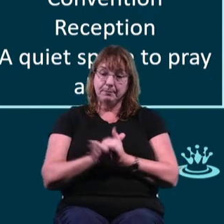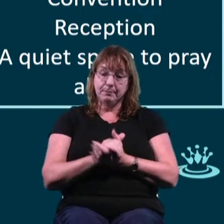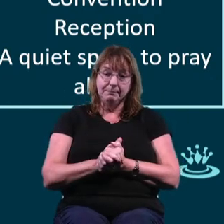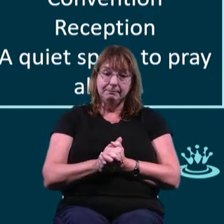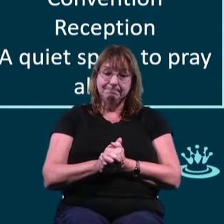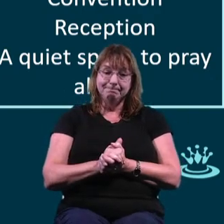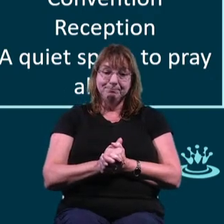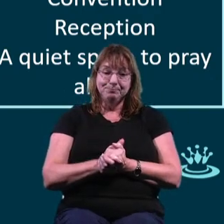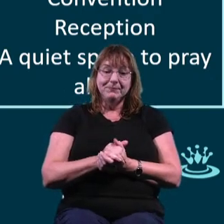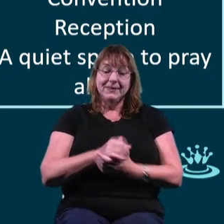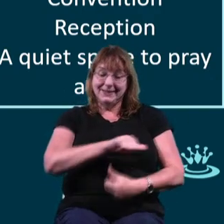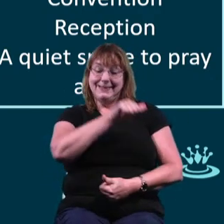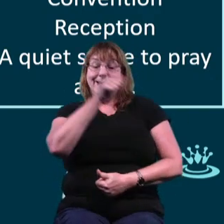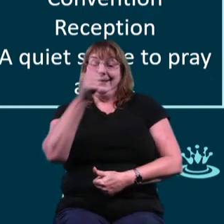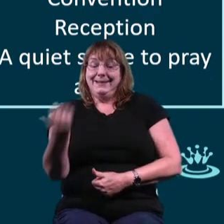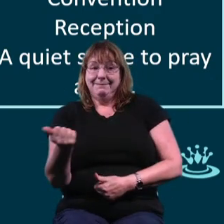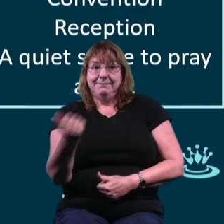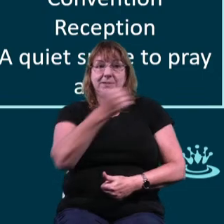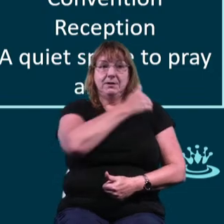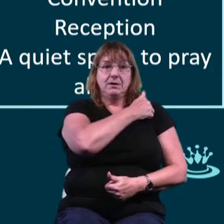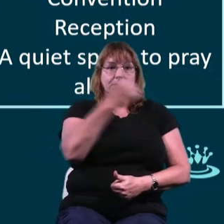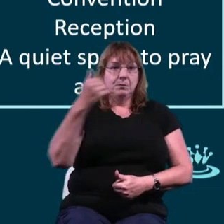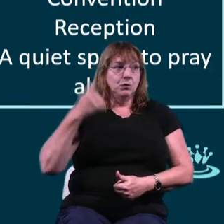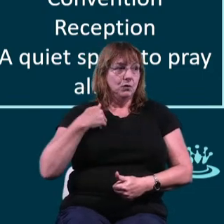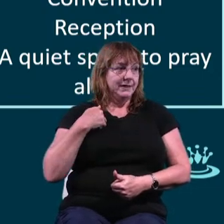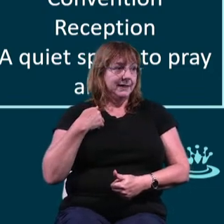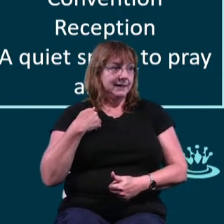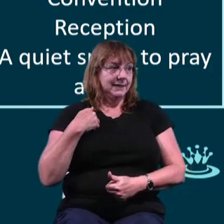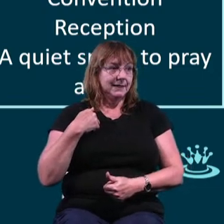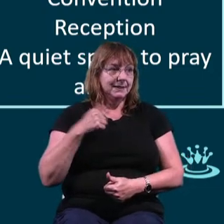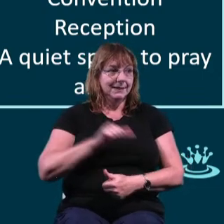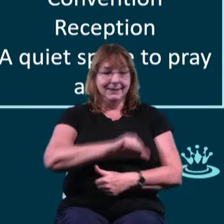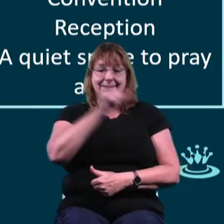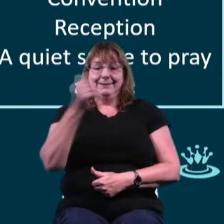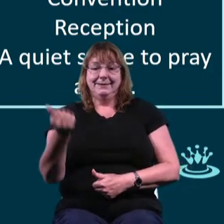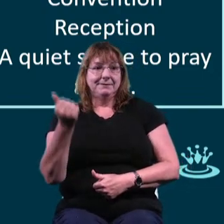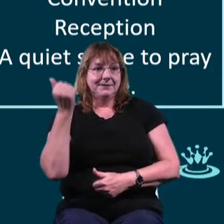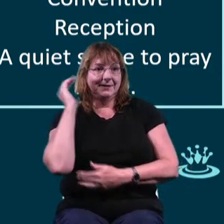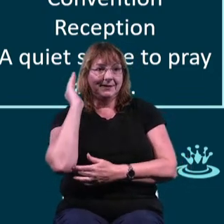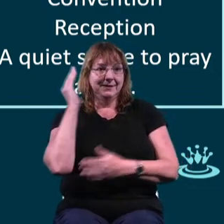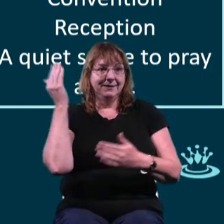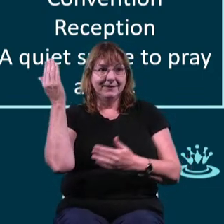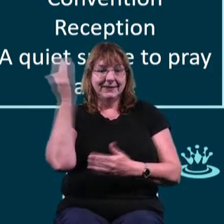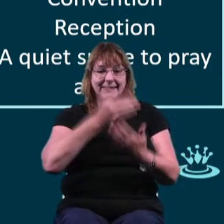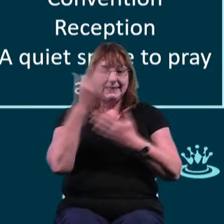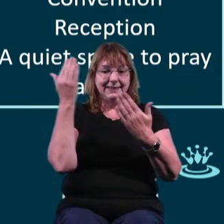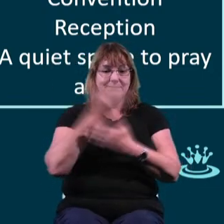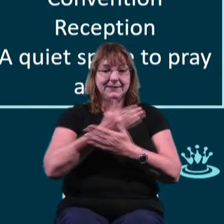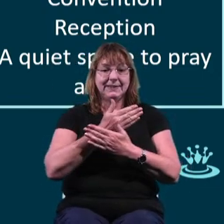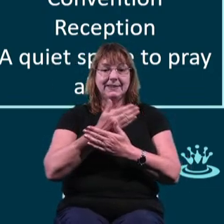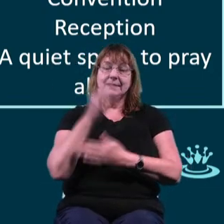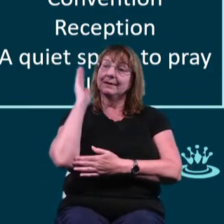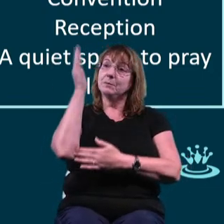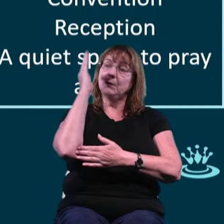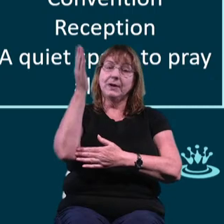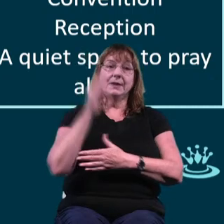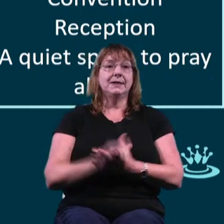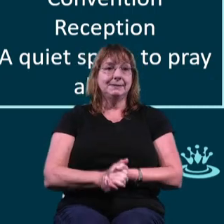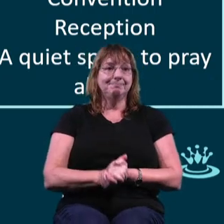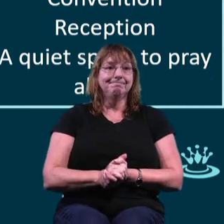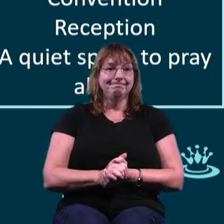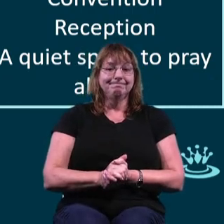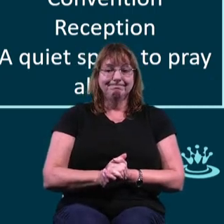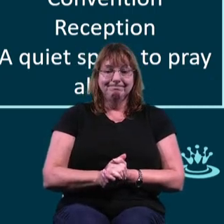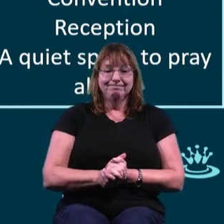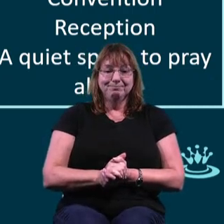morning and main evening sessions. We'd love to see you. And if that doesn't work for you, do get in touch with the